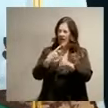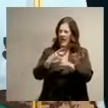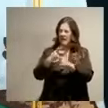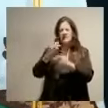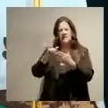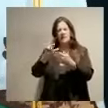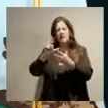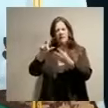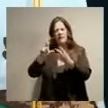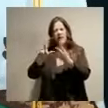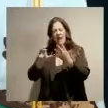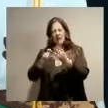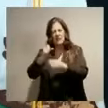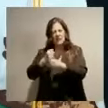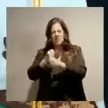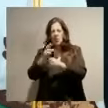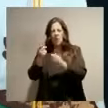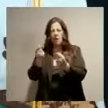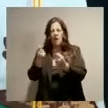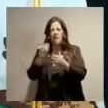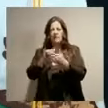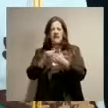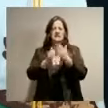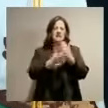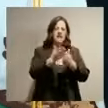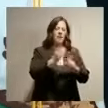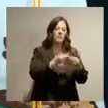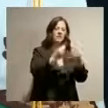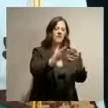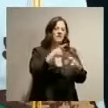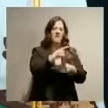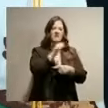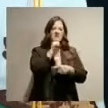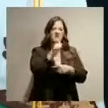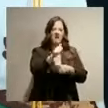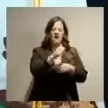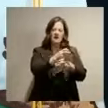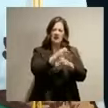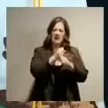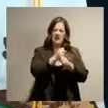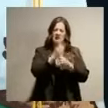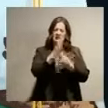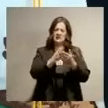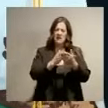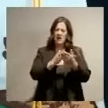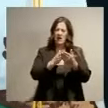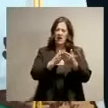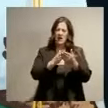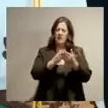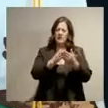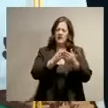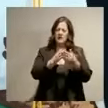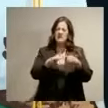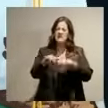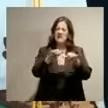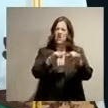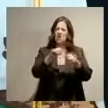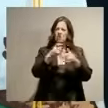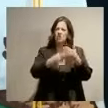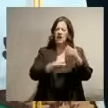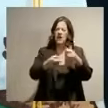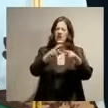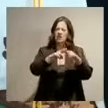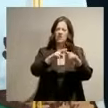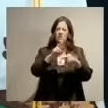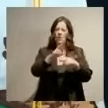years? And does that mean that some providers are not going to be getting those planned rate increases? Will that be backfilled